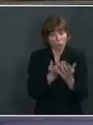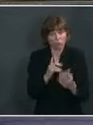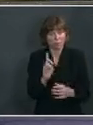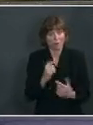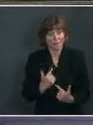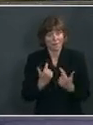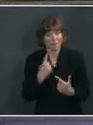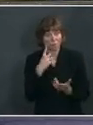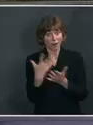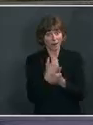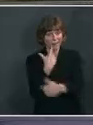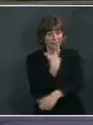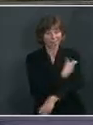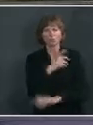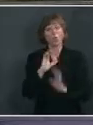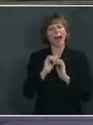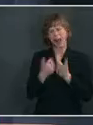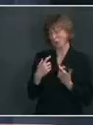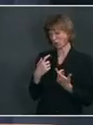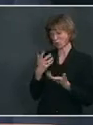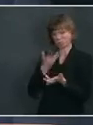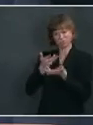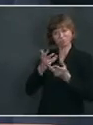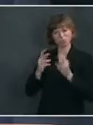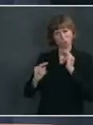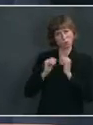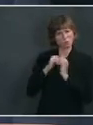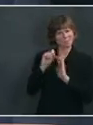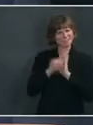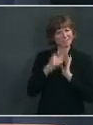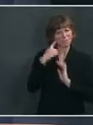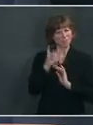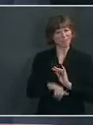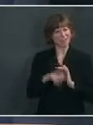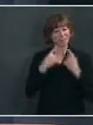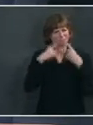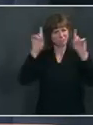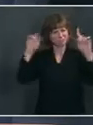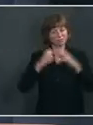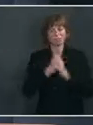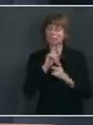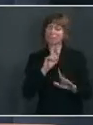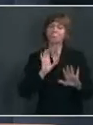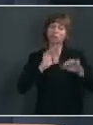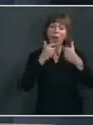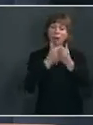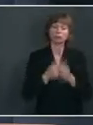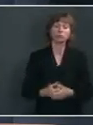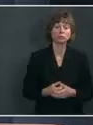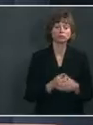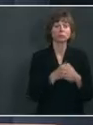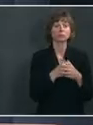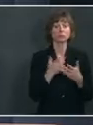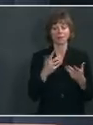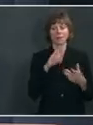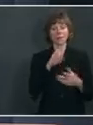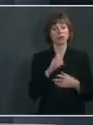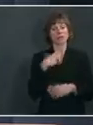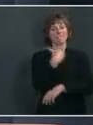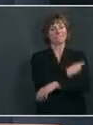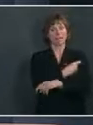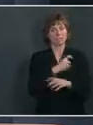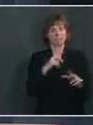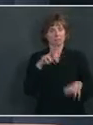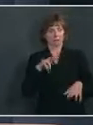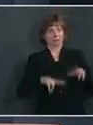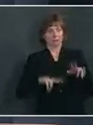you working with the states to get that done? It's challenging. We've talked about this a bit in here. I mean, there's obviously vaccine hesitancy, which certainly